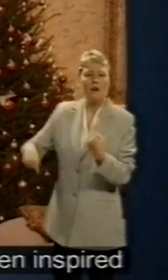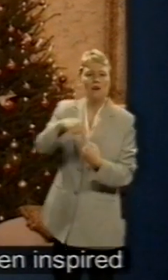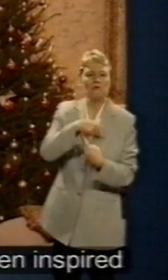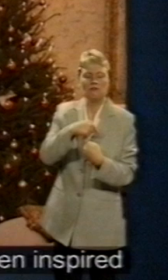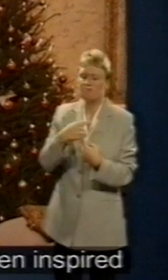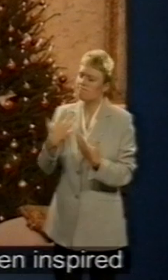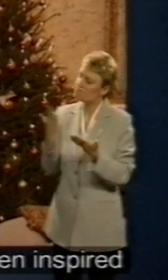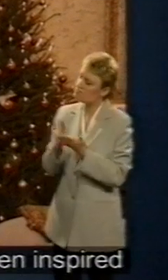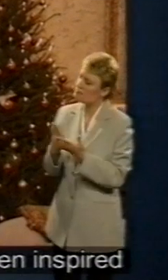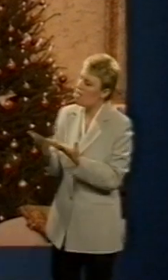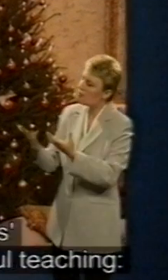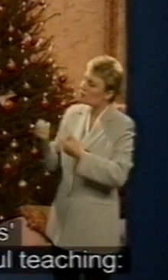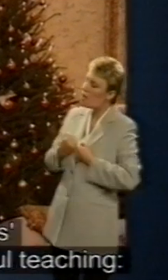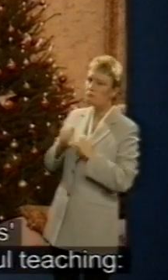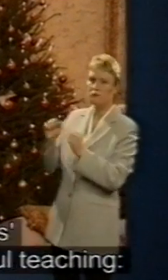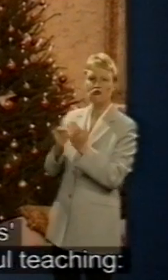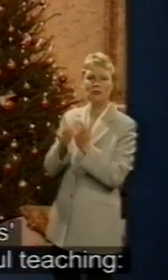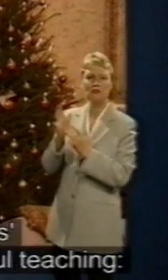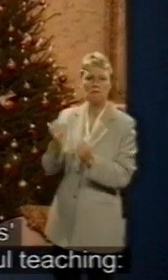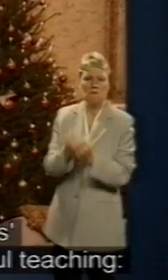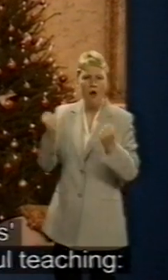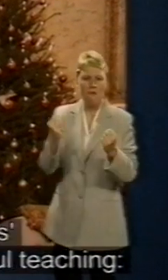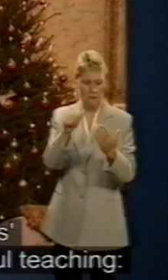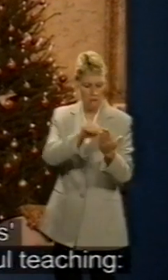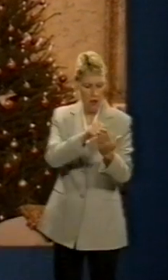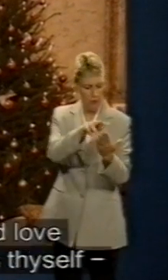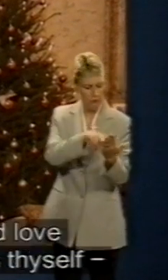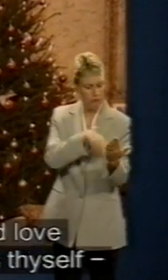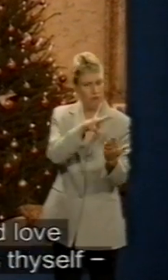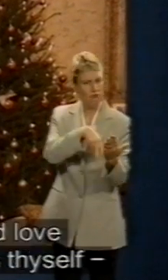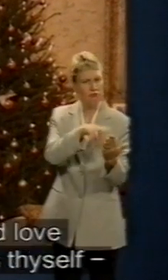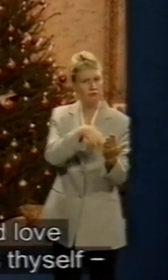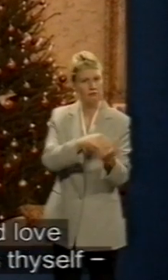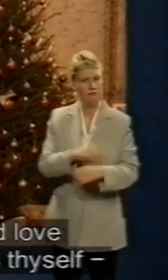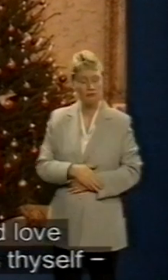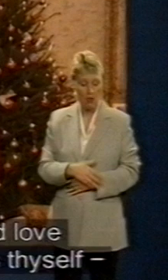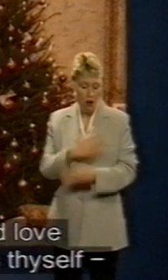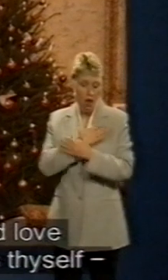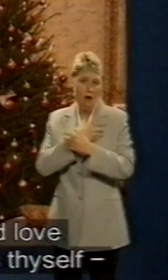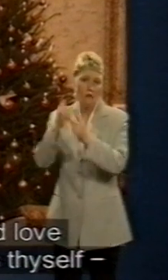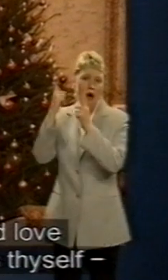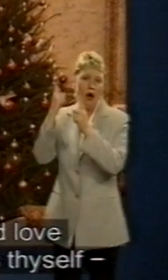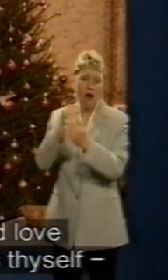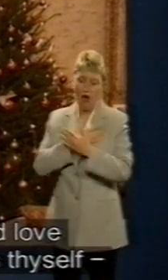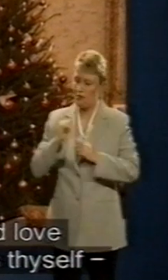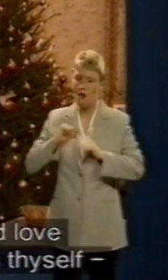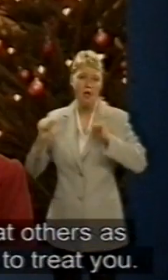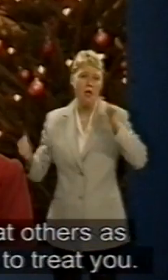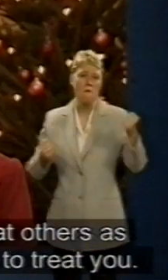Many will have been inspired by Jesus' simple but powerful teaching, love God and love thy neighbor as